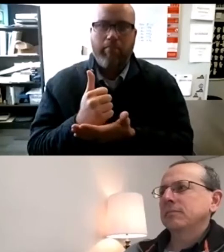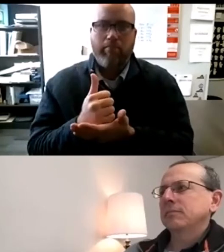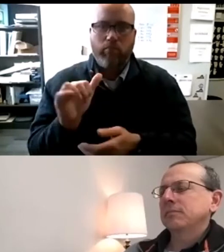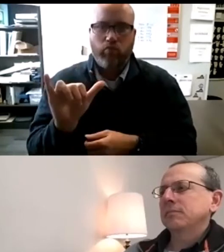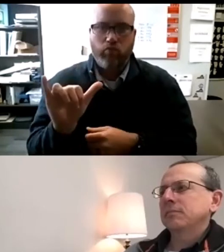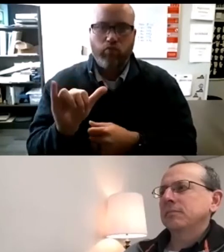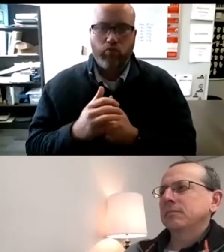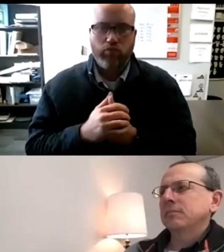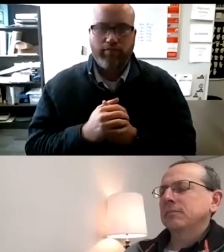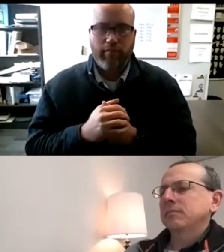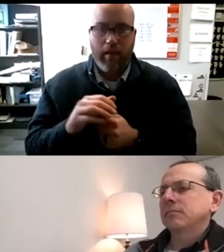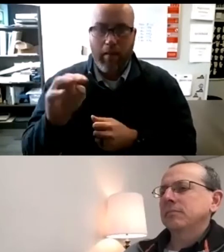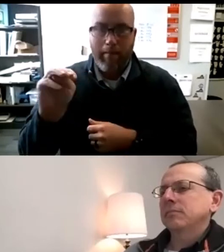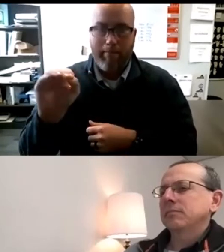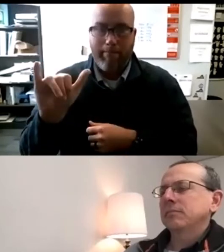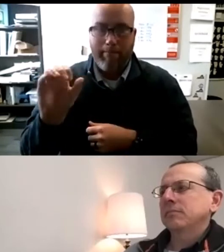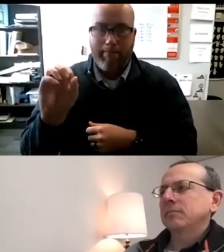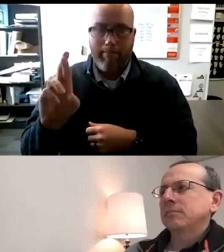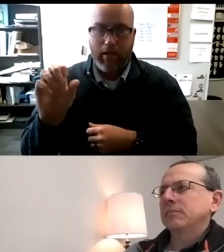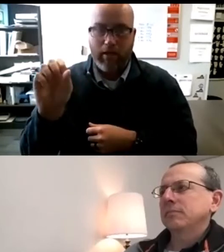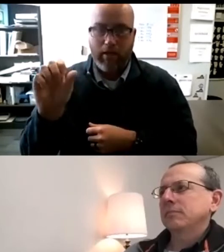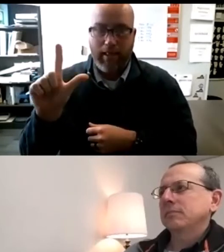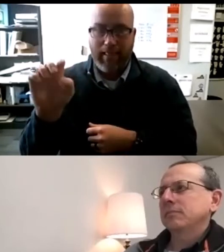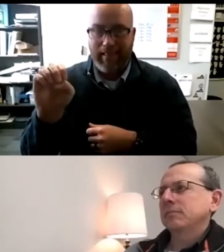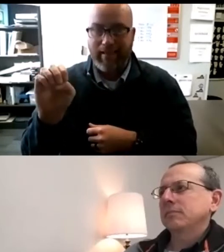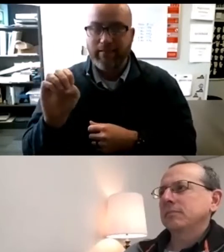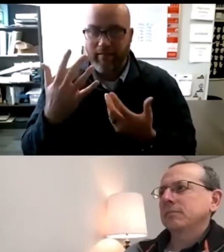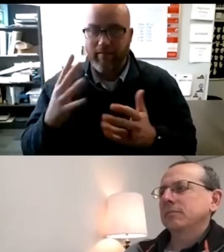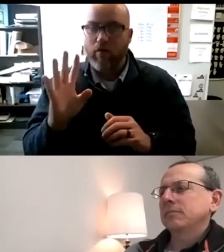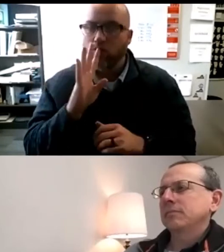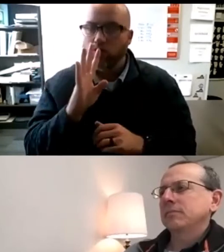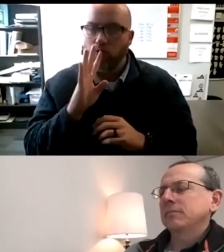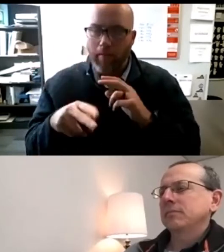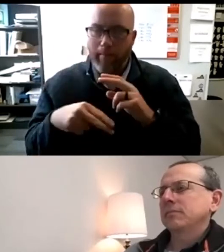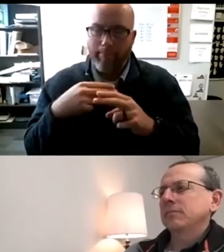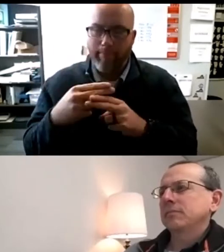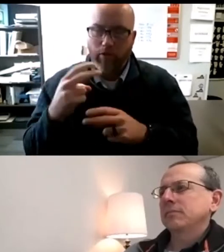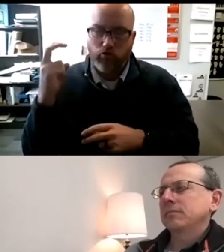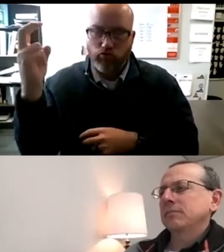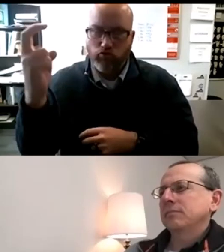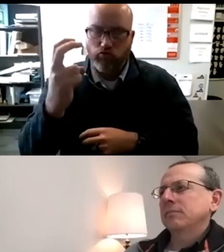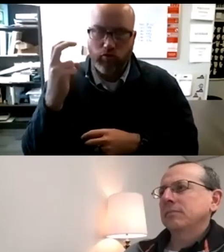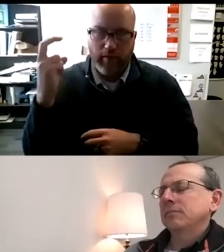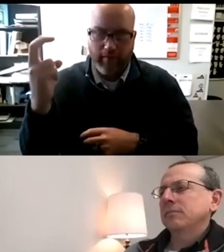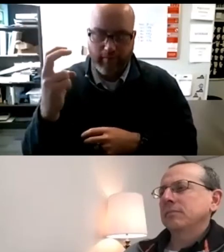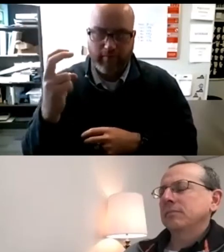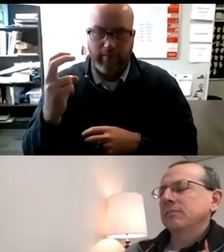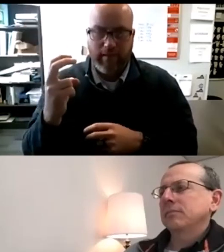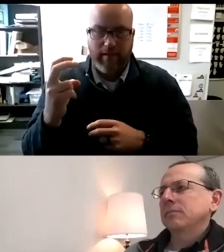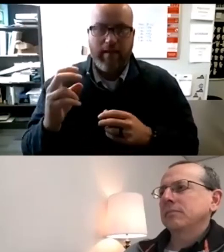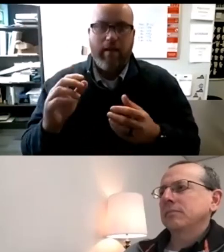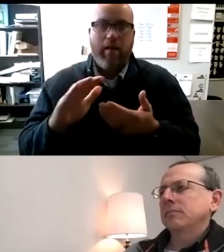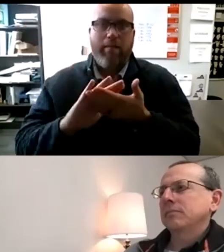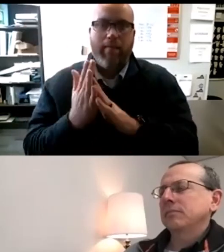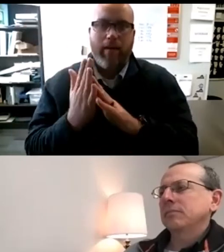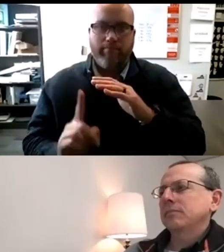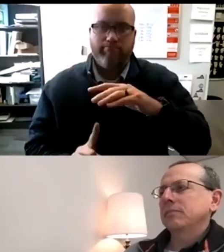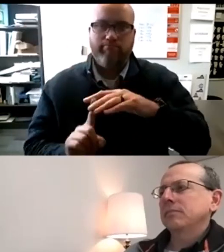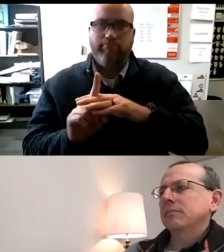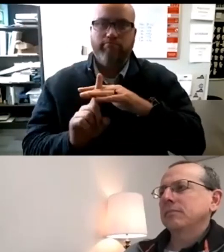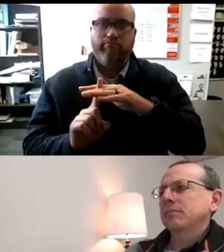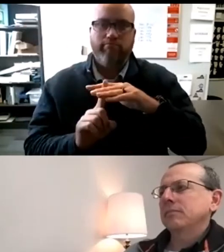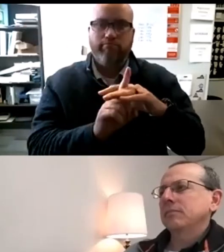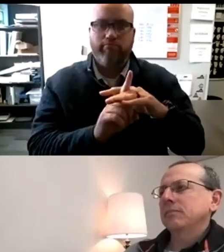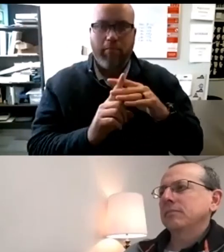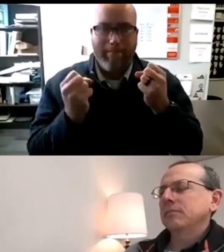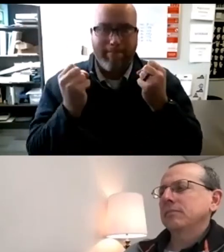As the mayor noted, recent holiday travel and gatherings resulted in hundreds of new cases, dozens